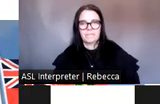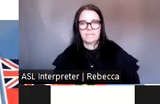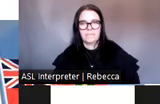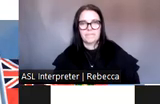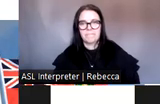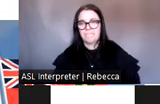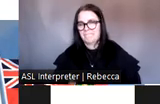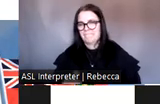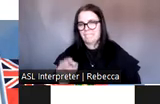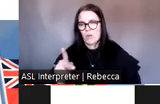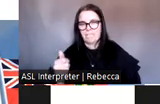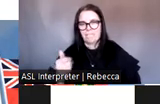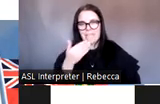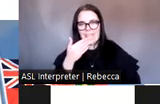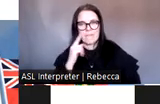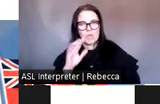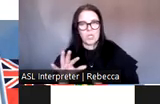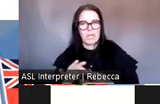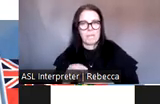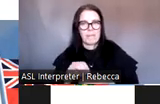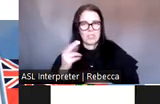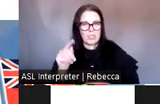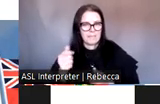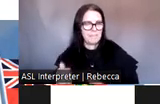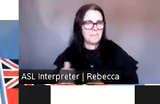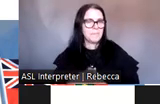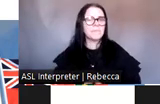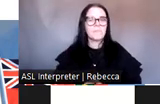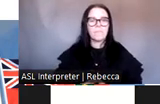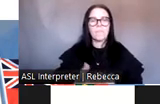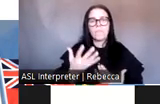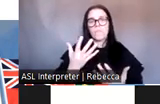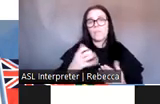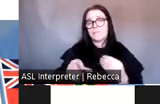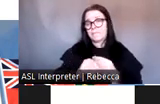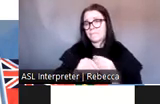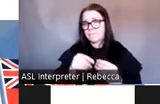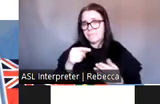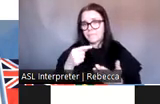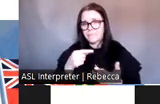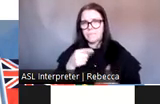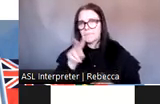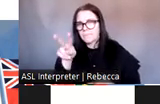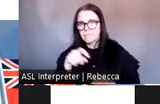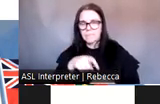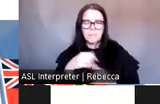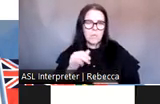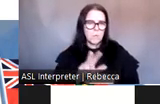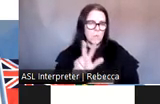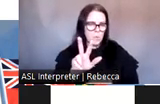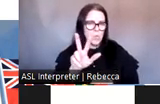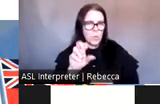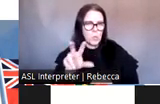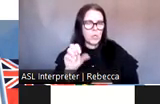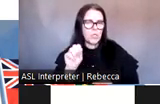You're very welcome, Mark. Thanks for your comment in the chat. So a little further about trends in Ontario, I'm going to check the time again. So we're at 3:03, so